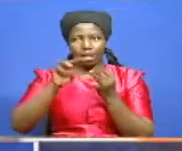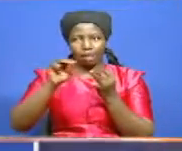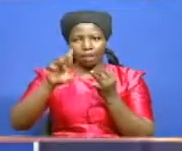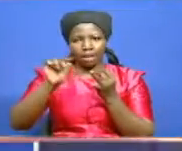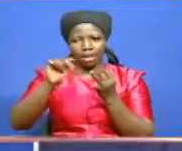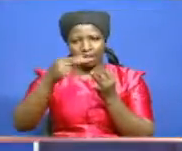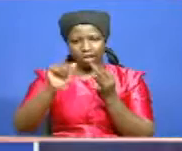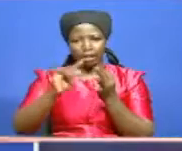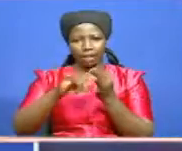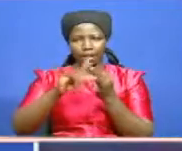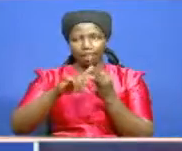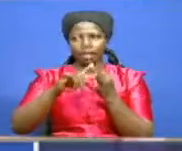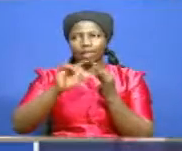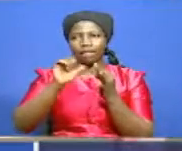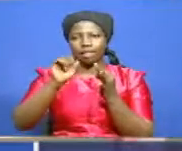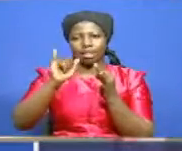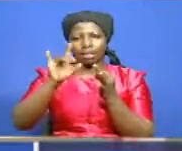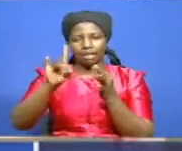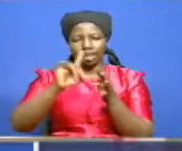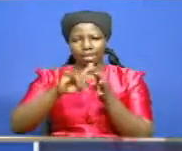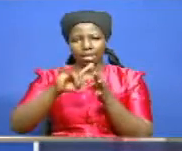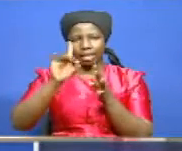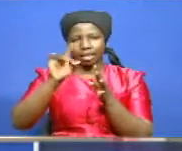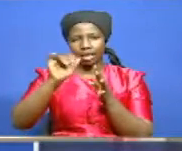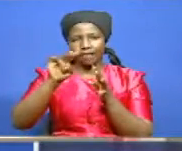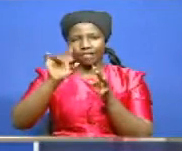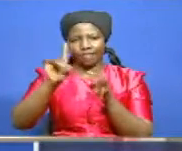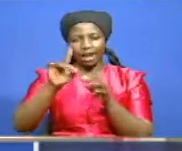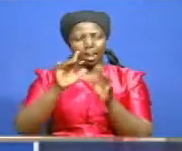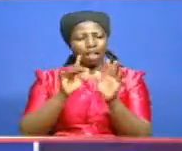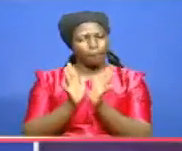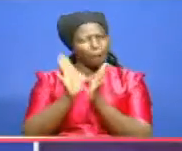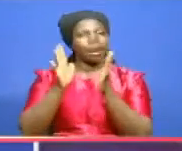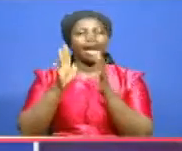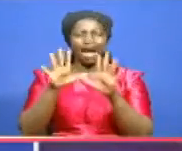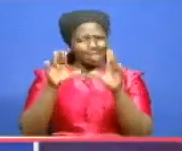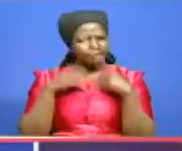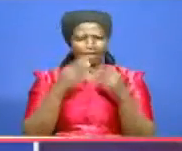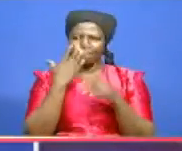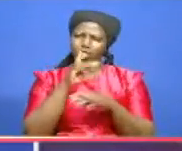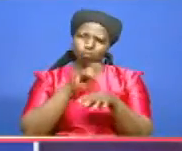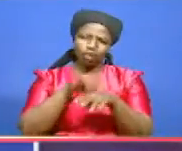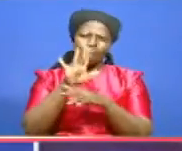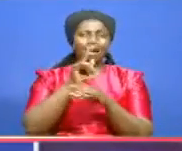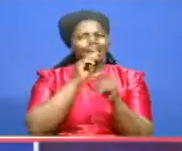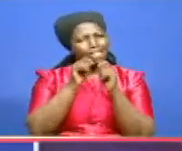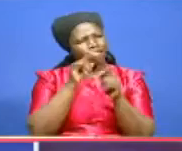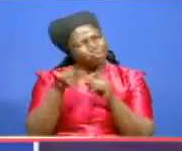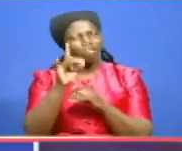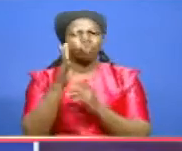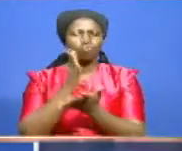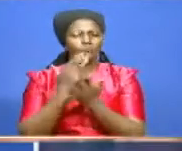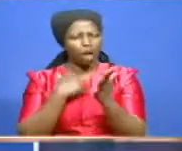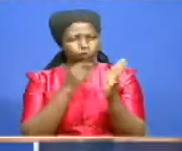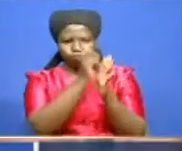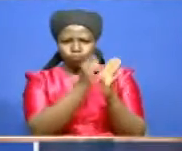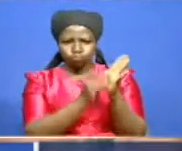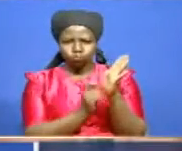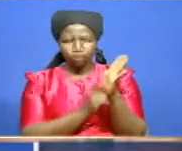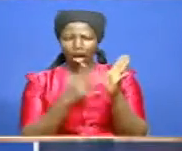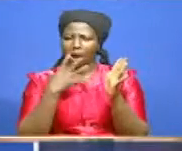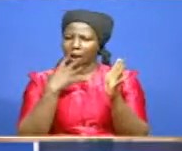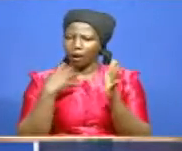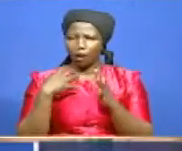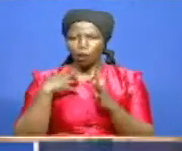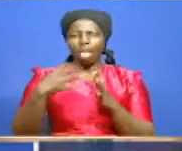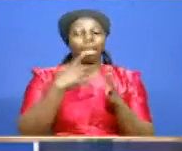Chitembwe, and Justice David Njagi Marete, have publicly admitted during their interviews that they did not fill wealth declaration